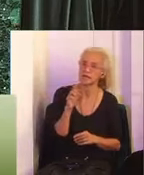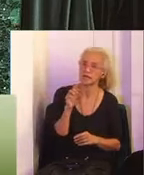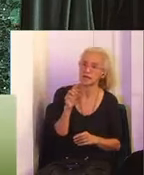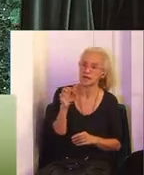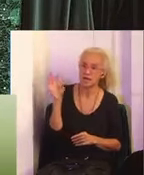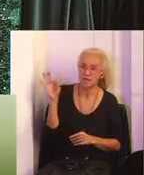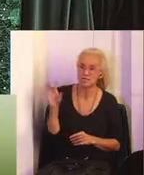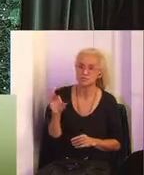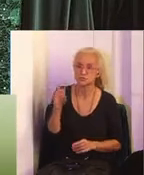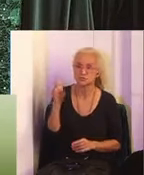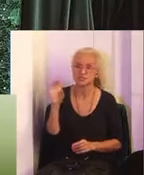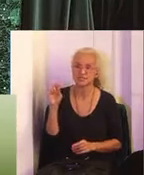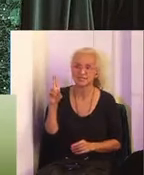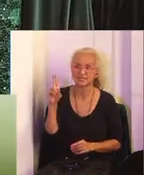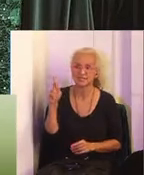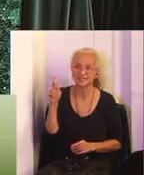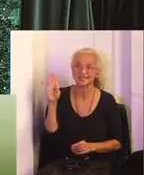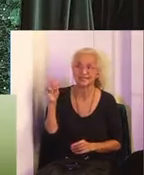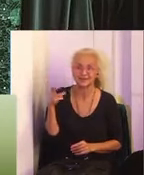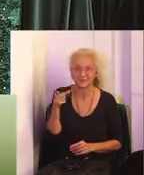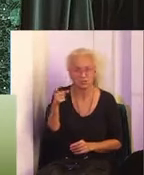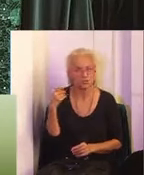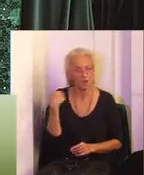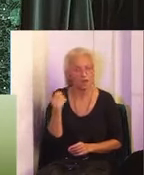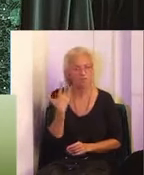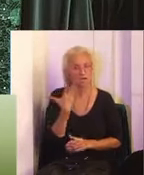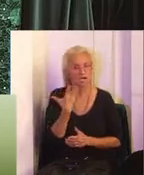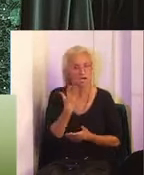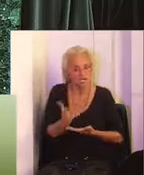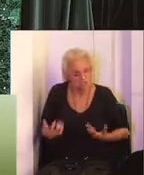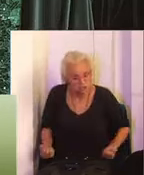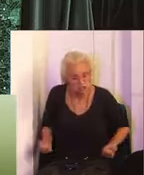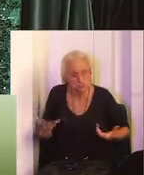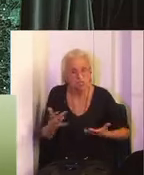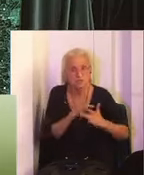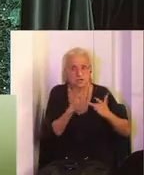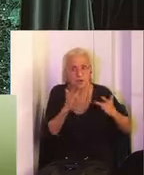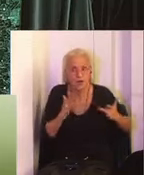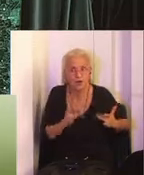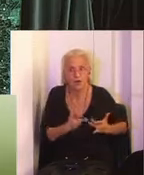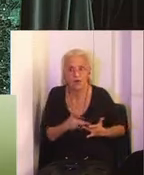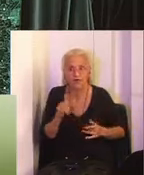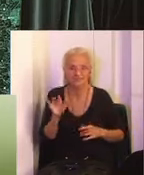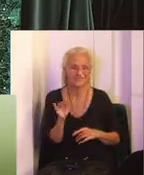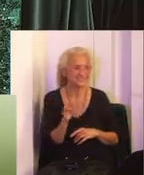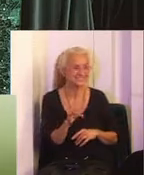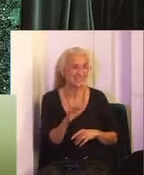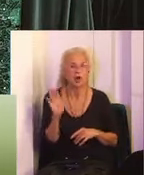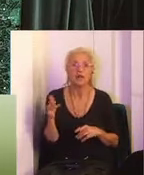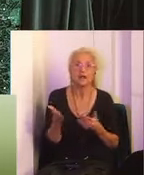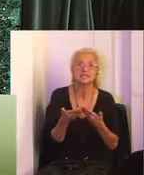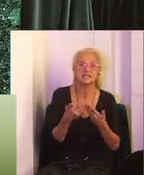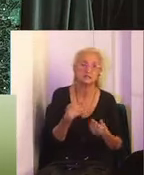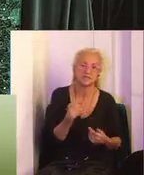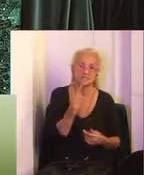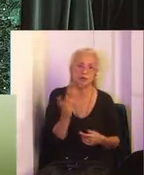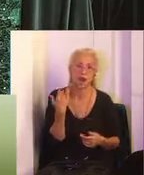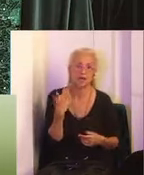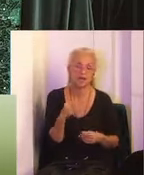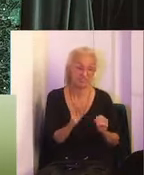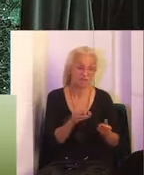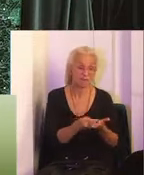heart. Mm-hmm. It's easy for me to tell you all of that because I can't make any of that happen right now. I don't have any of